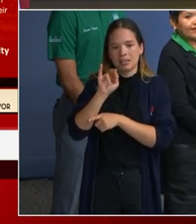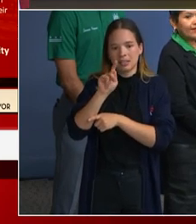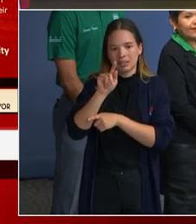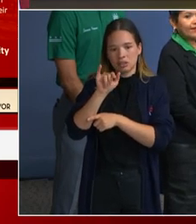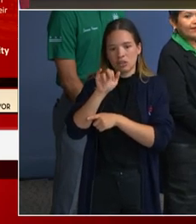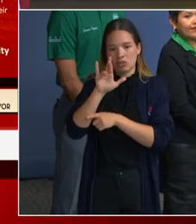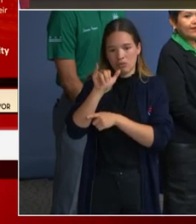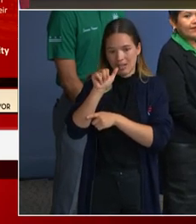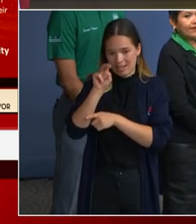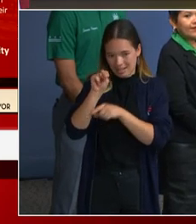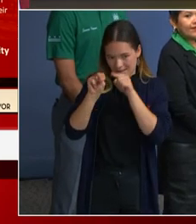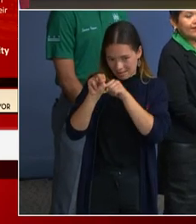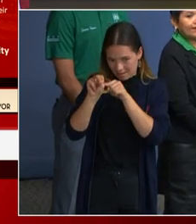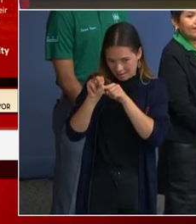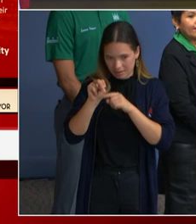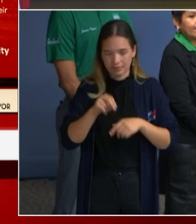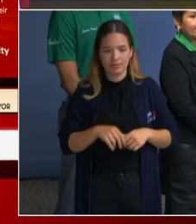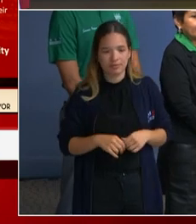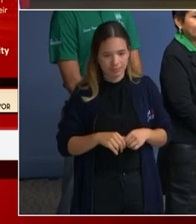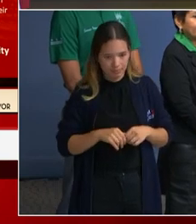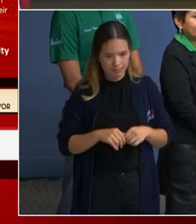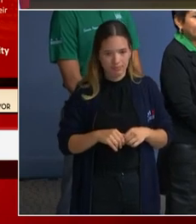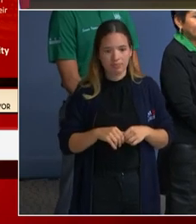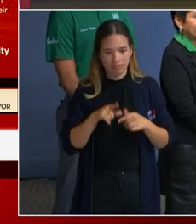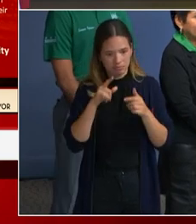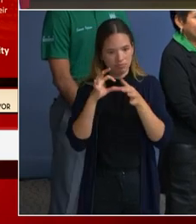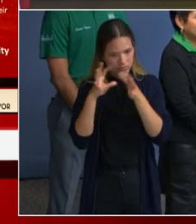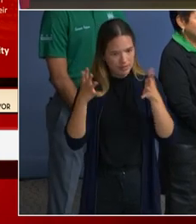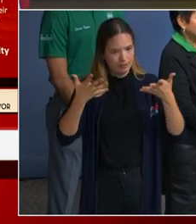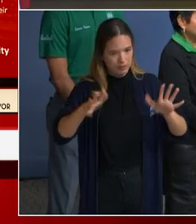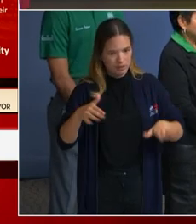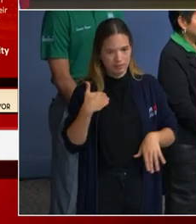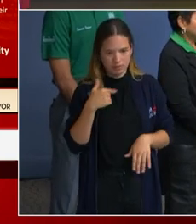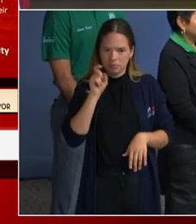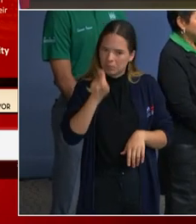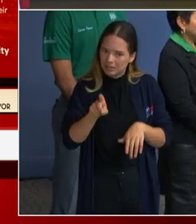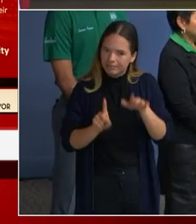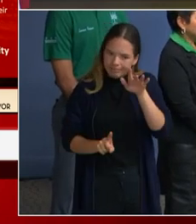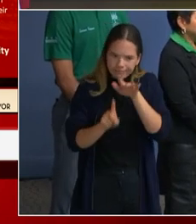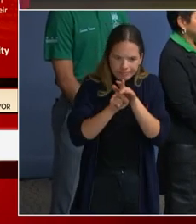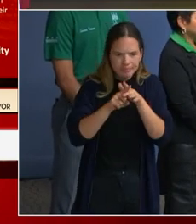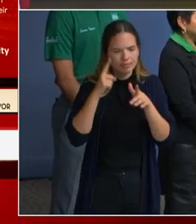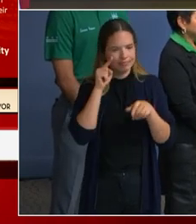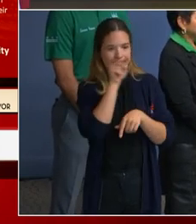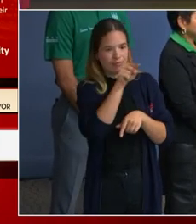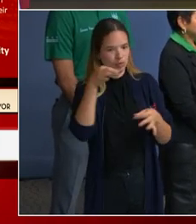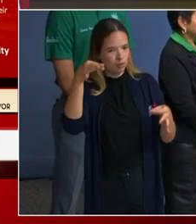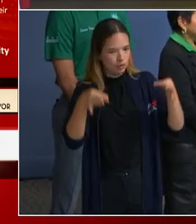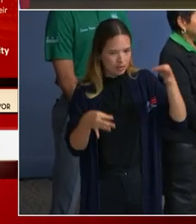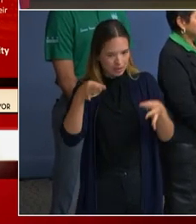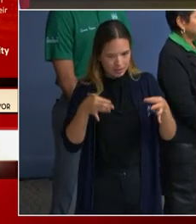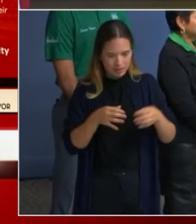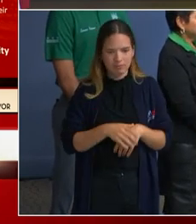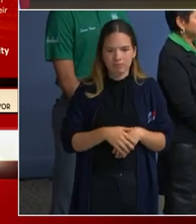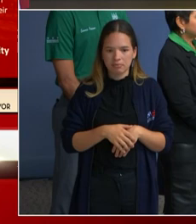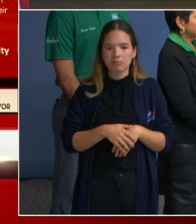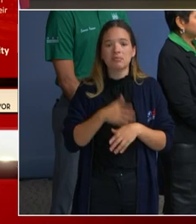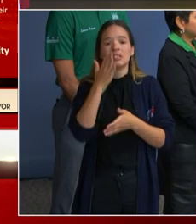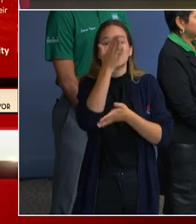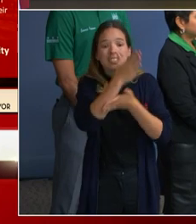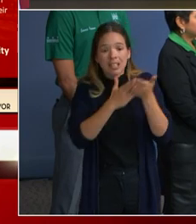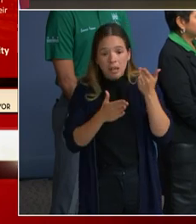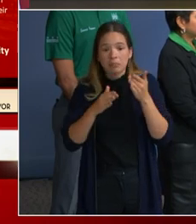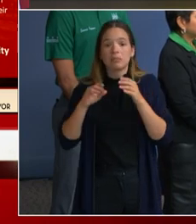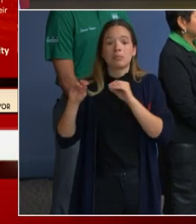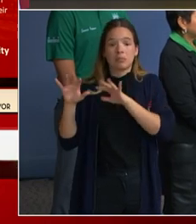immigration court. So after being released to community organizations, some migrants have been offered a ride